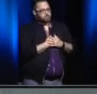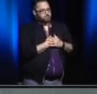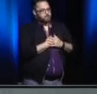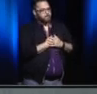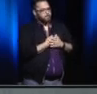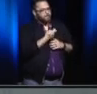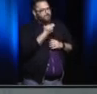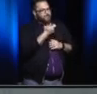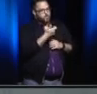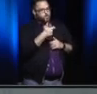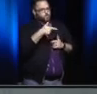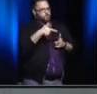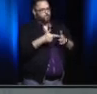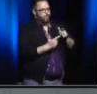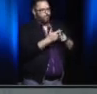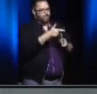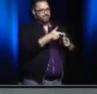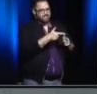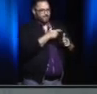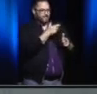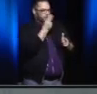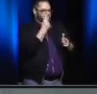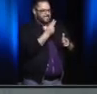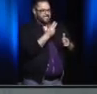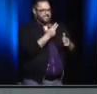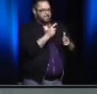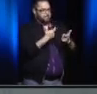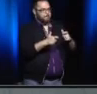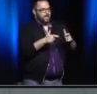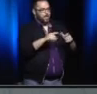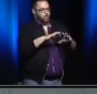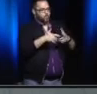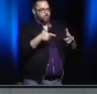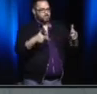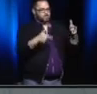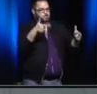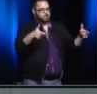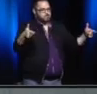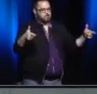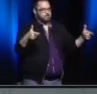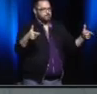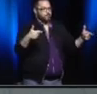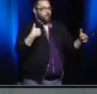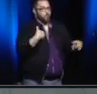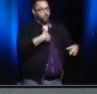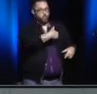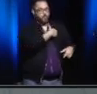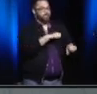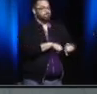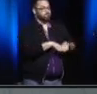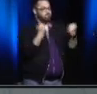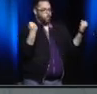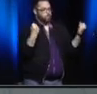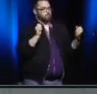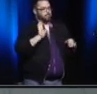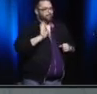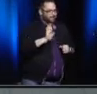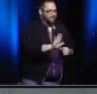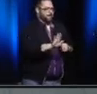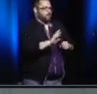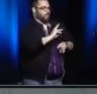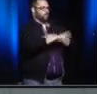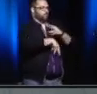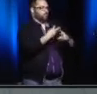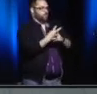are typically only a few animals these days. We have broken their society, the very fabric of what it is to